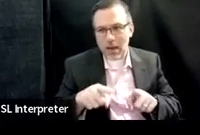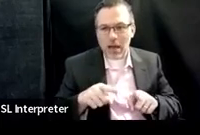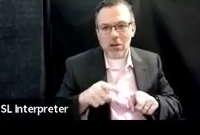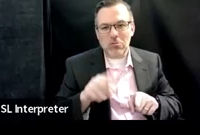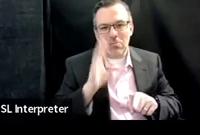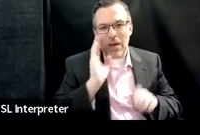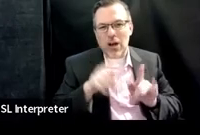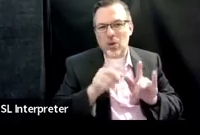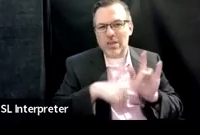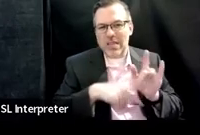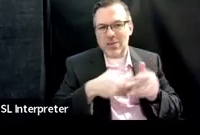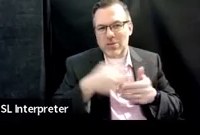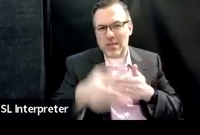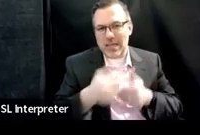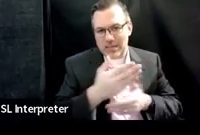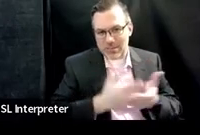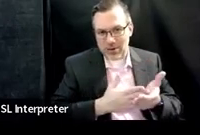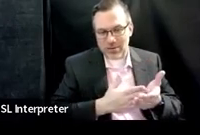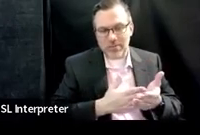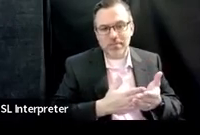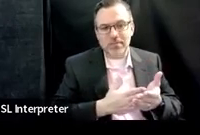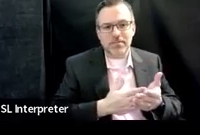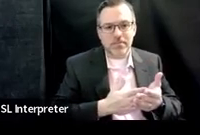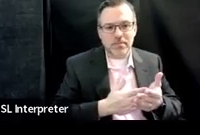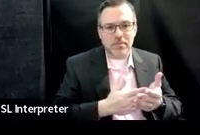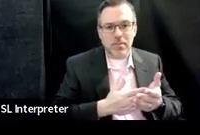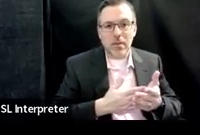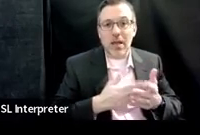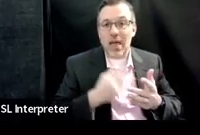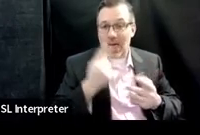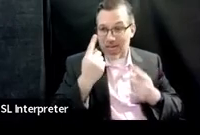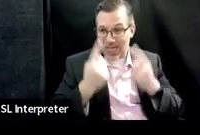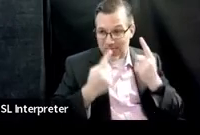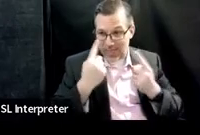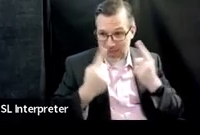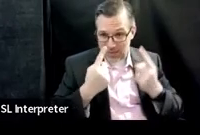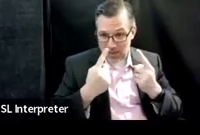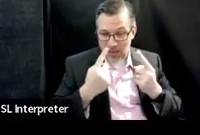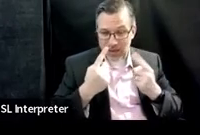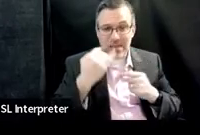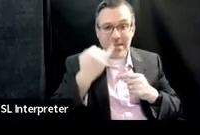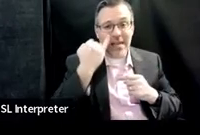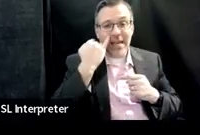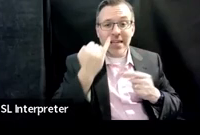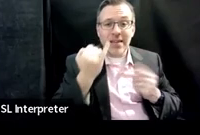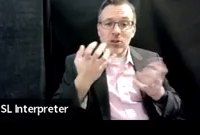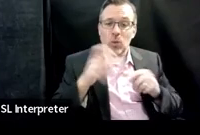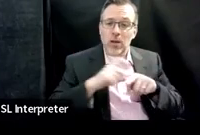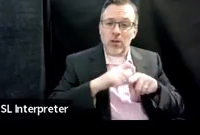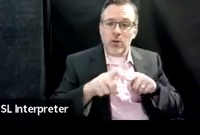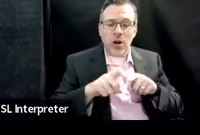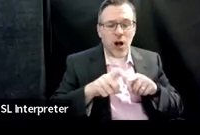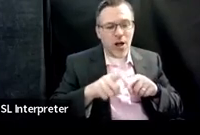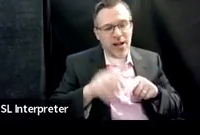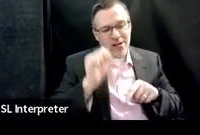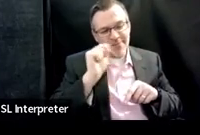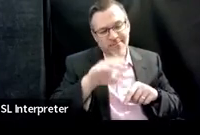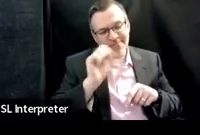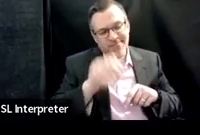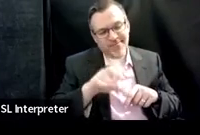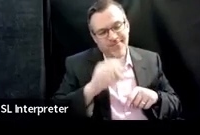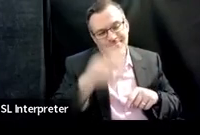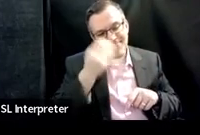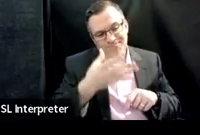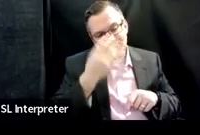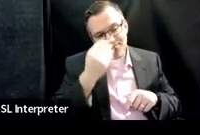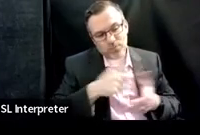skip to the next part. So you want to think about this when you're thinking you'll call and talk to the parent after the IEP meeting if they weren't able to